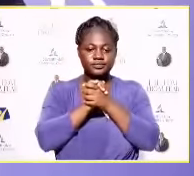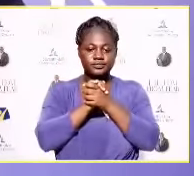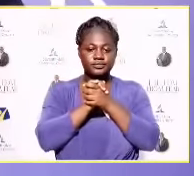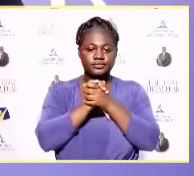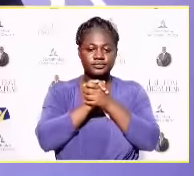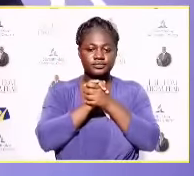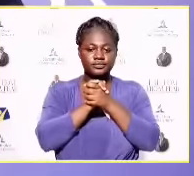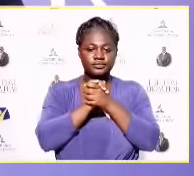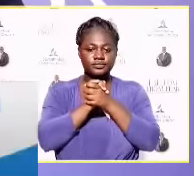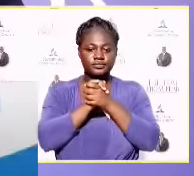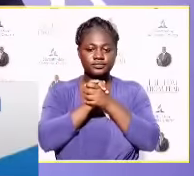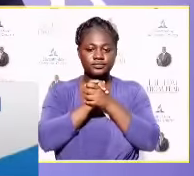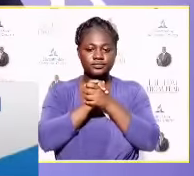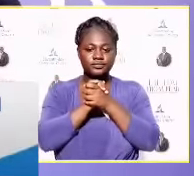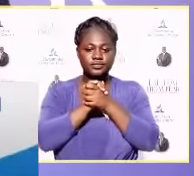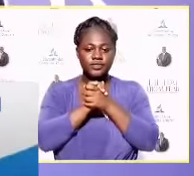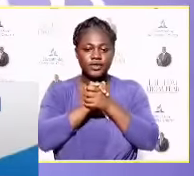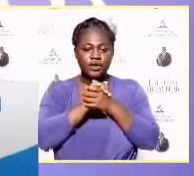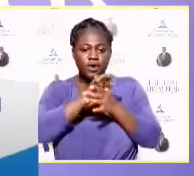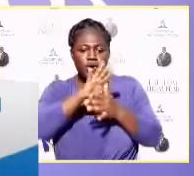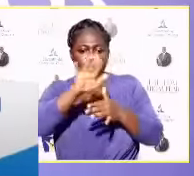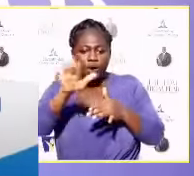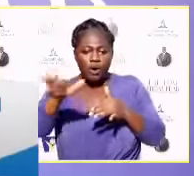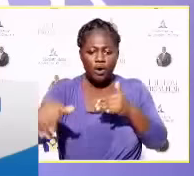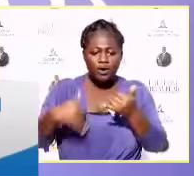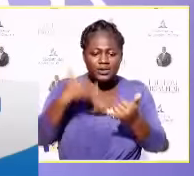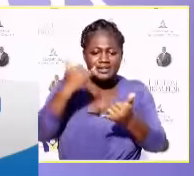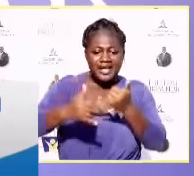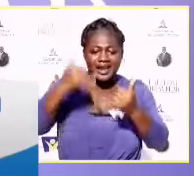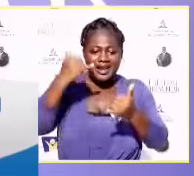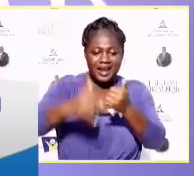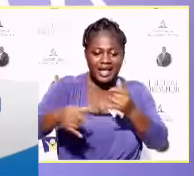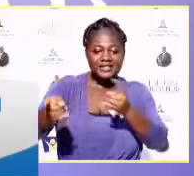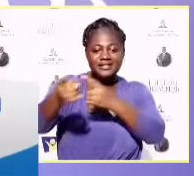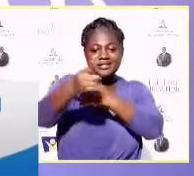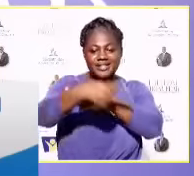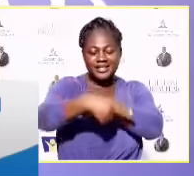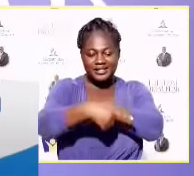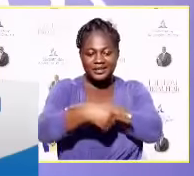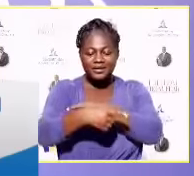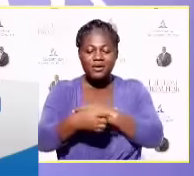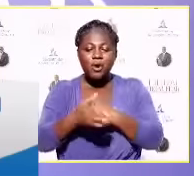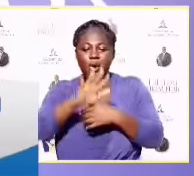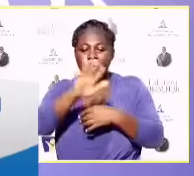This know also that in the last days perilous times shall